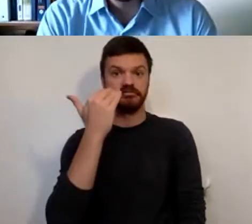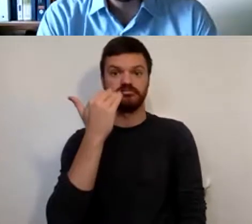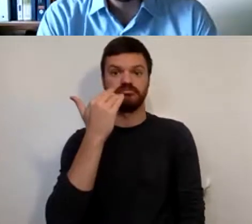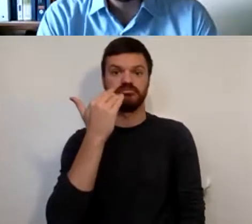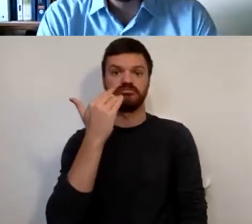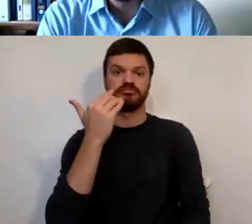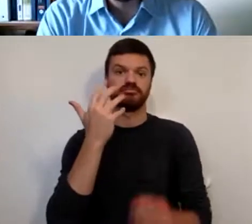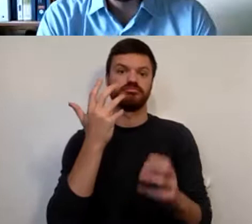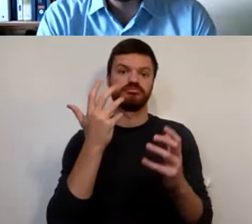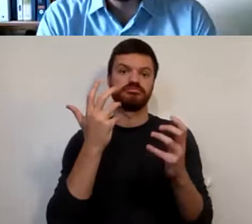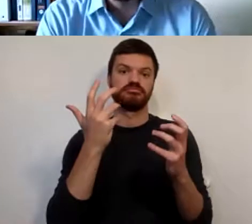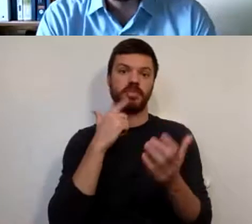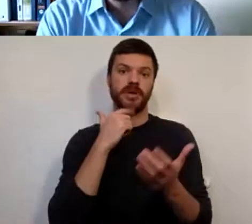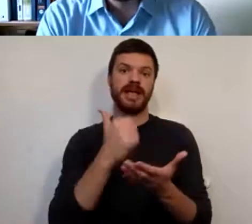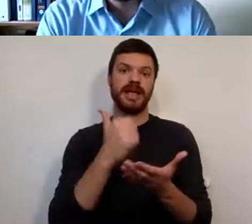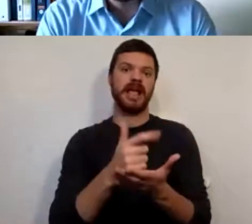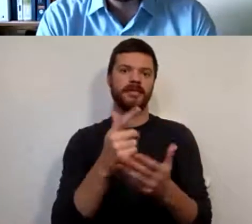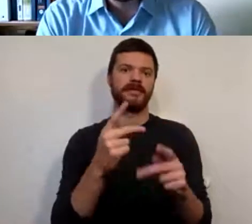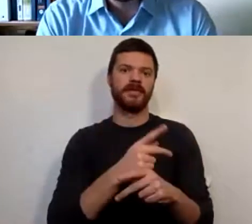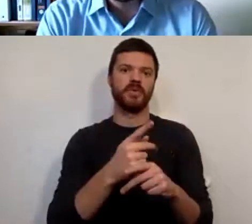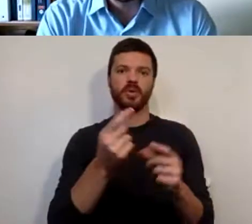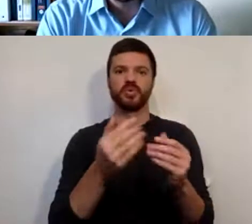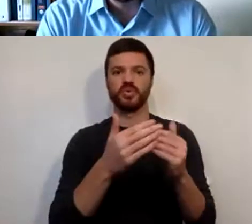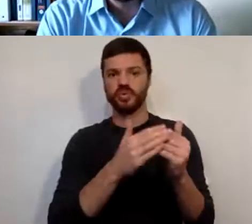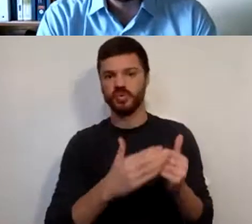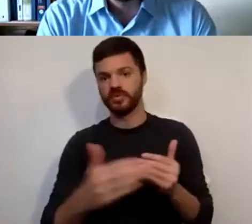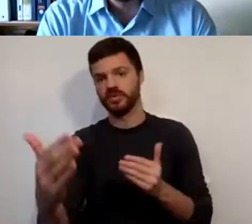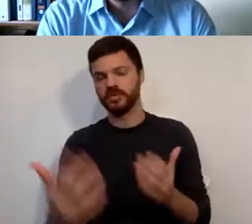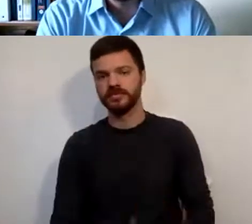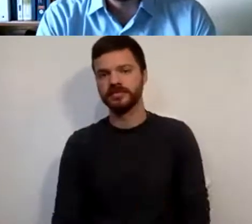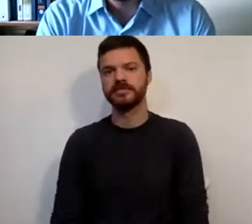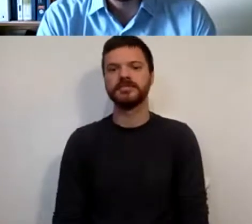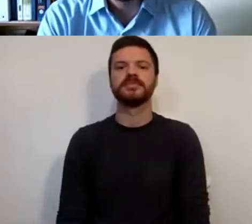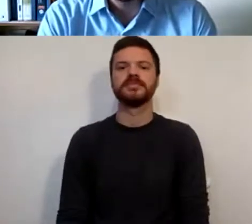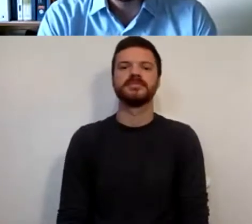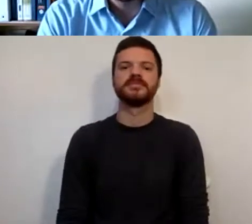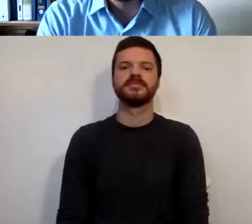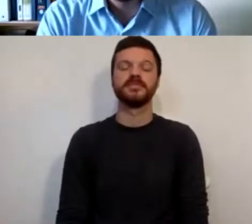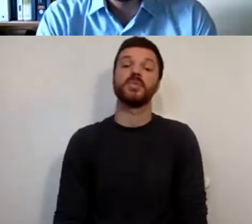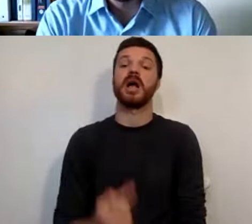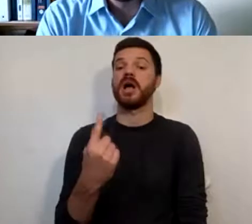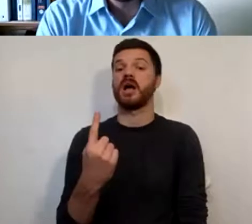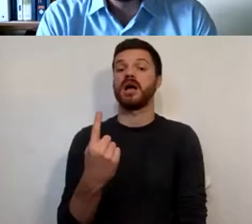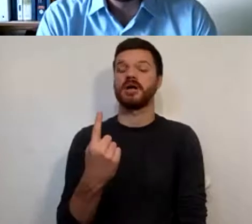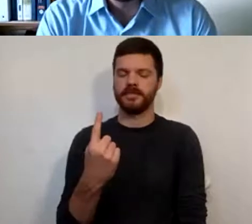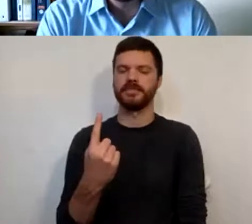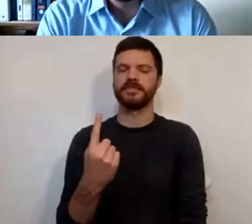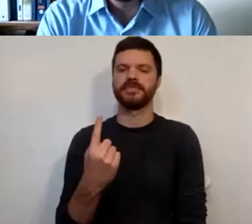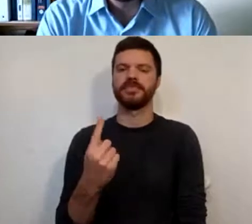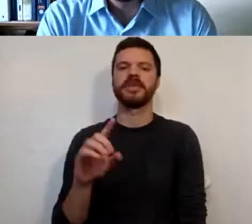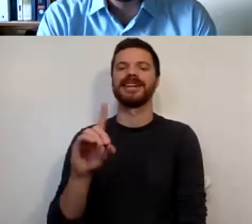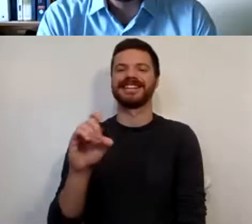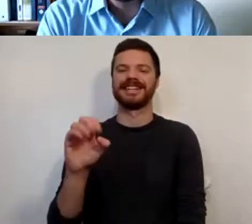helping to figure out your path forward. One is to define outcomes that